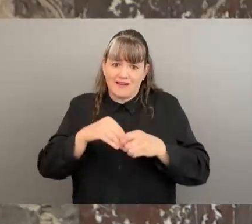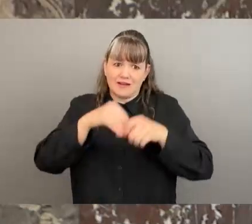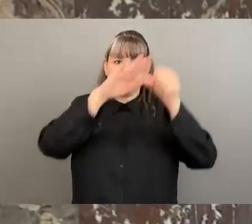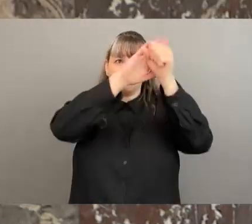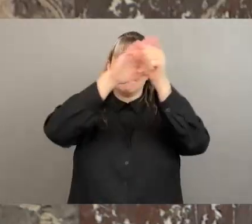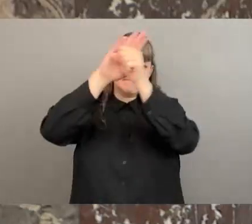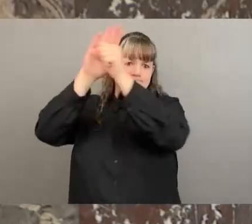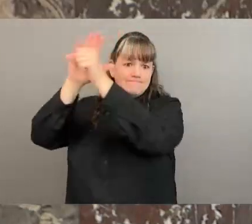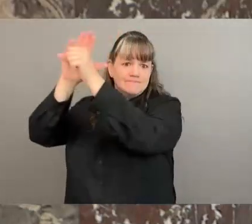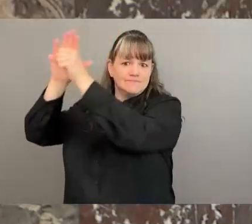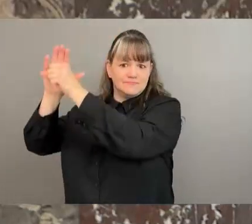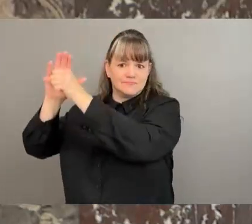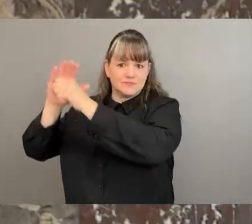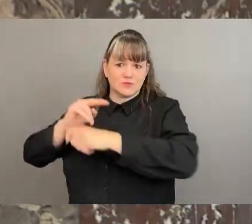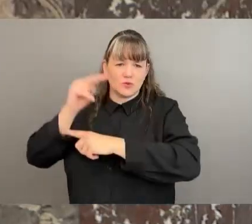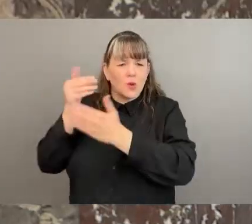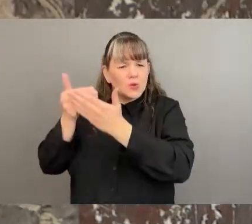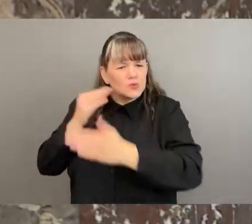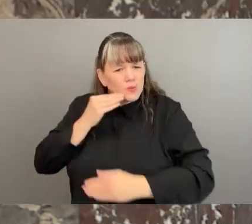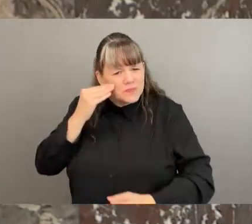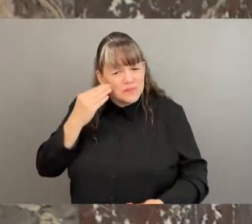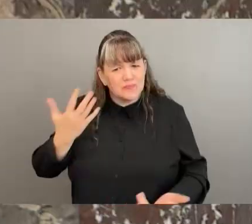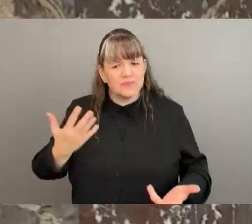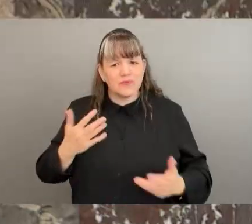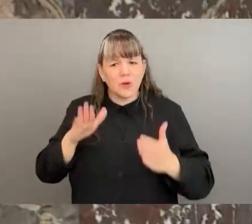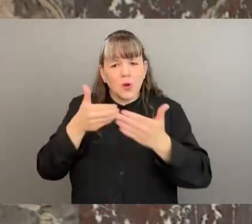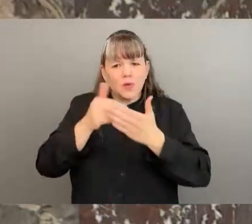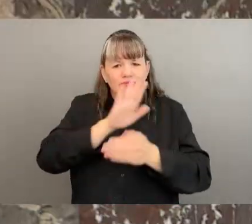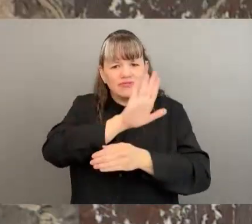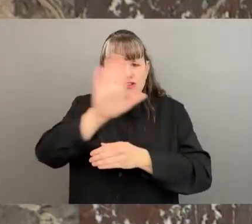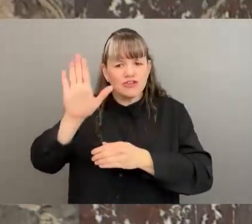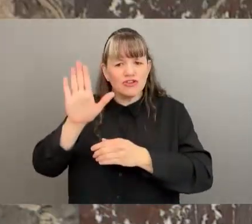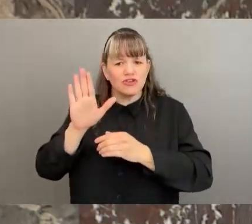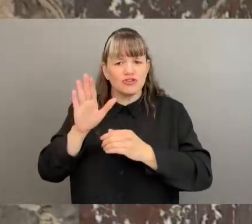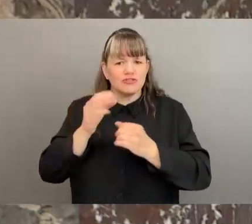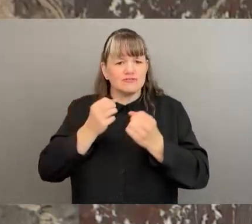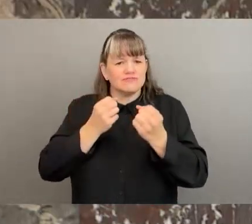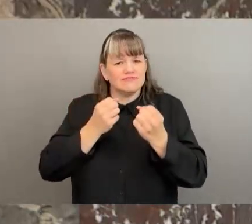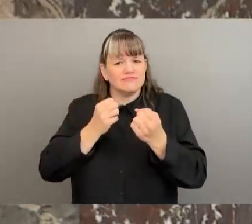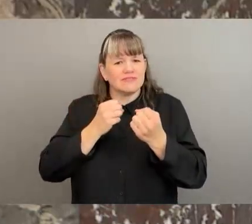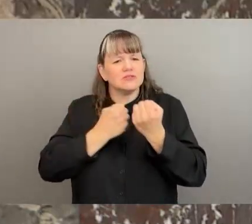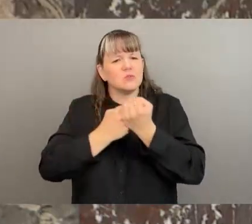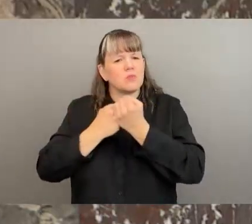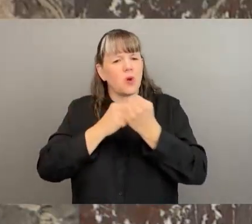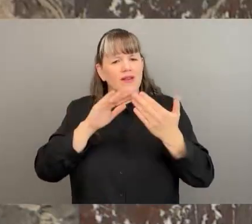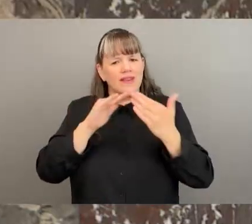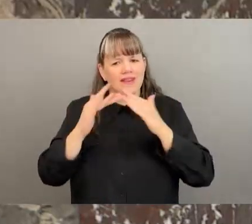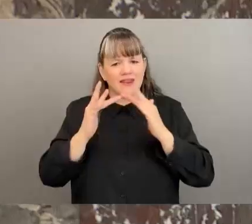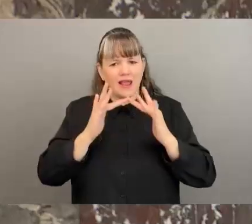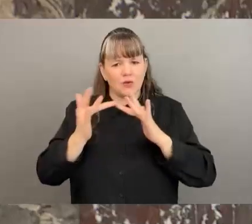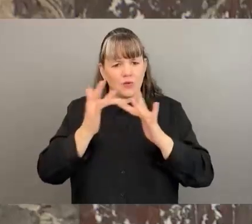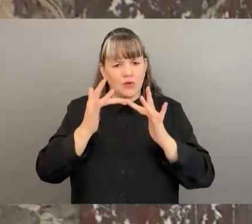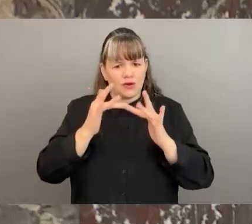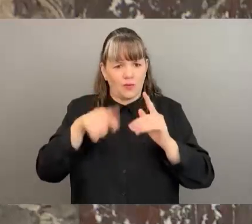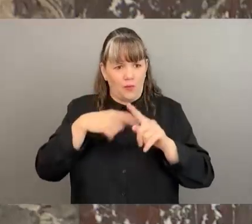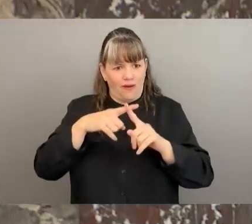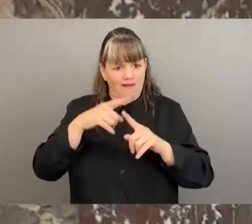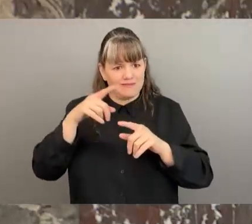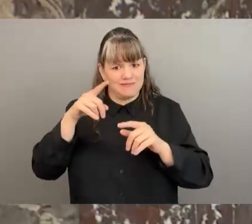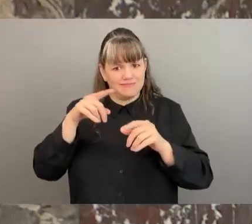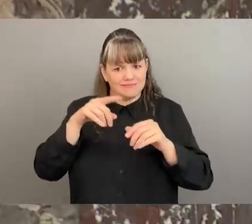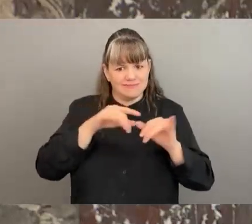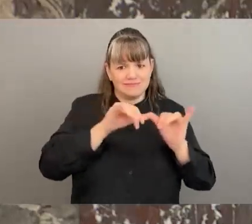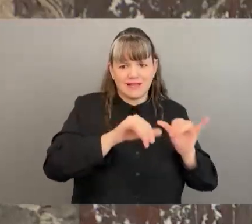and support networks who are key to their success on release. And we'll continue that work. We're very active in the members' region